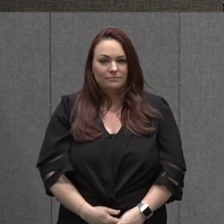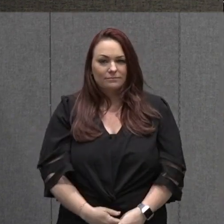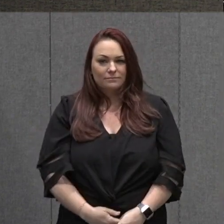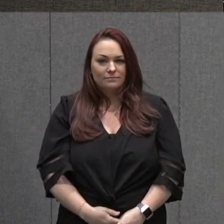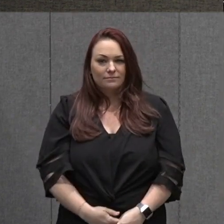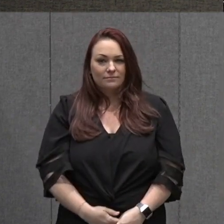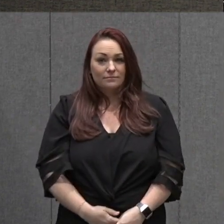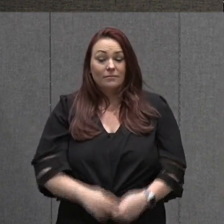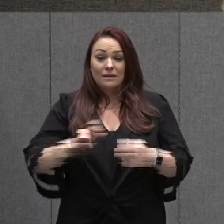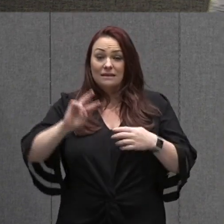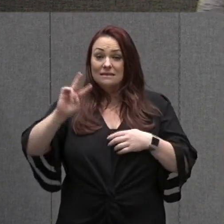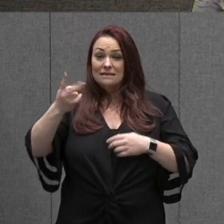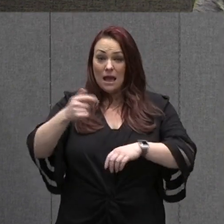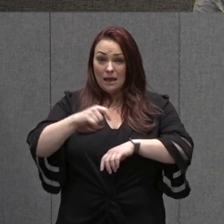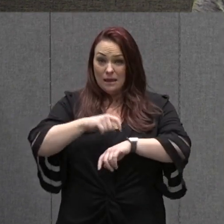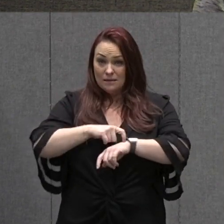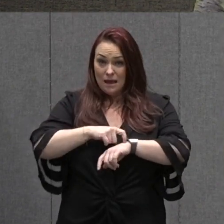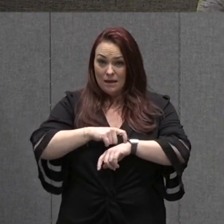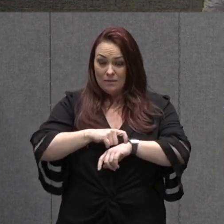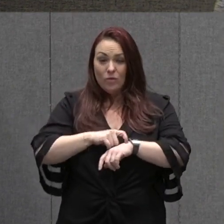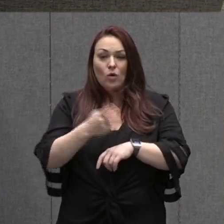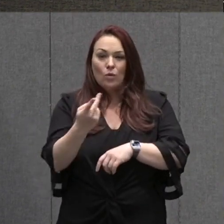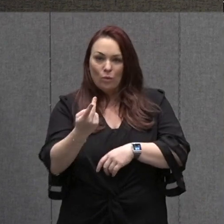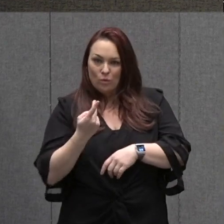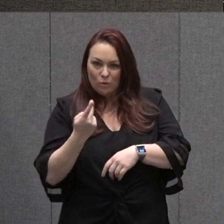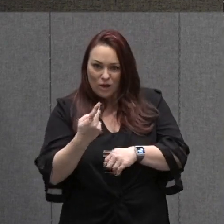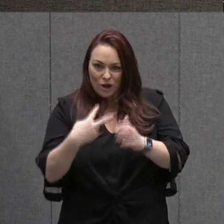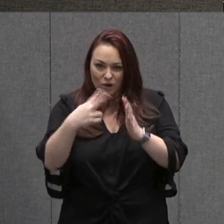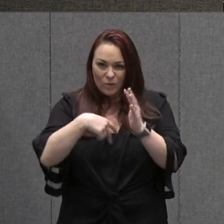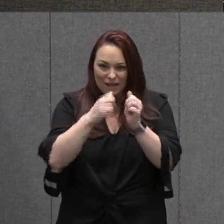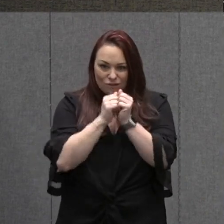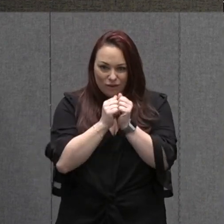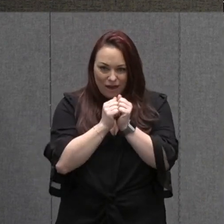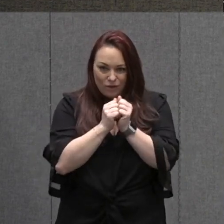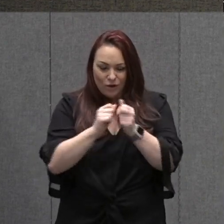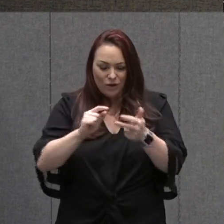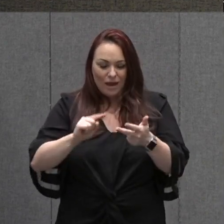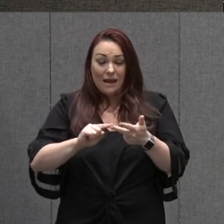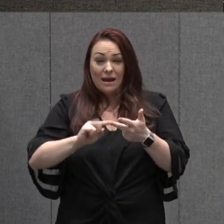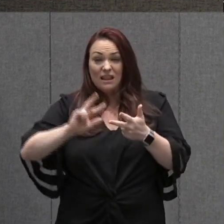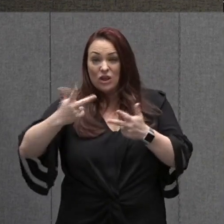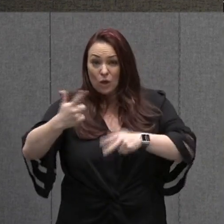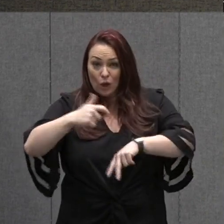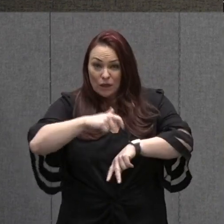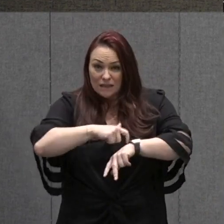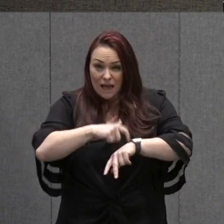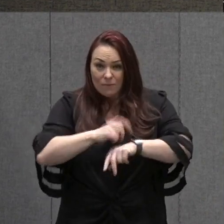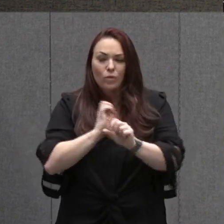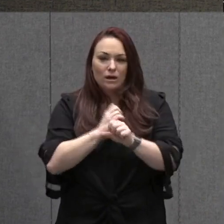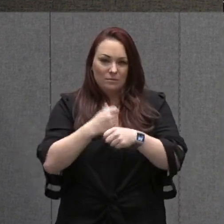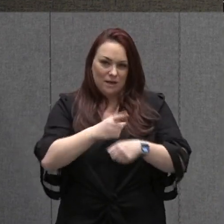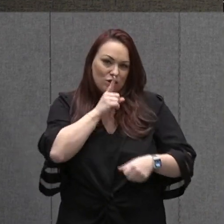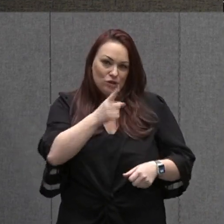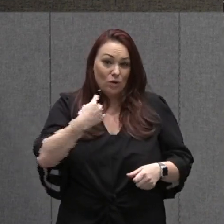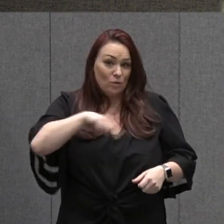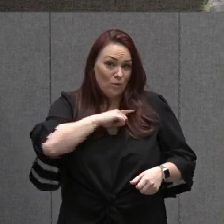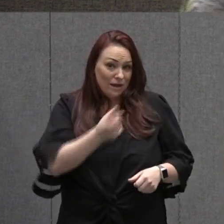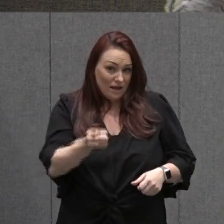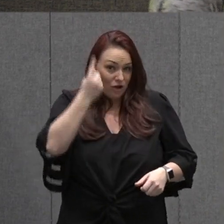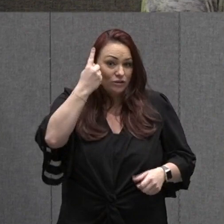time, we're going to read it together. And the third time, we're going to make sure that we understand what we're reading.